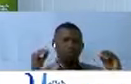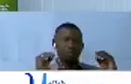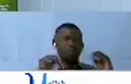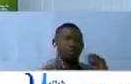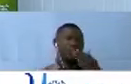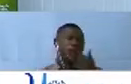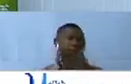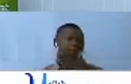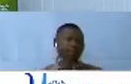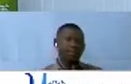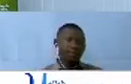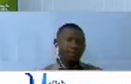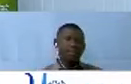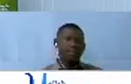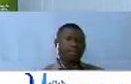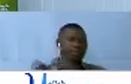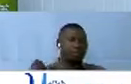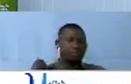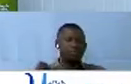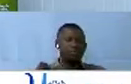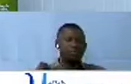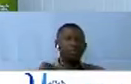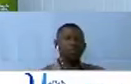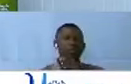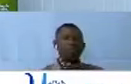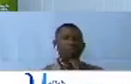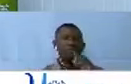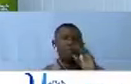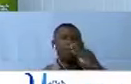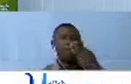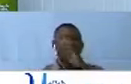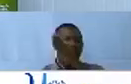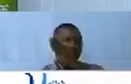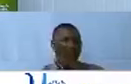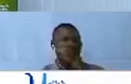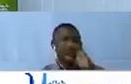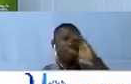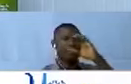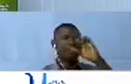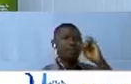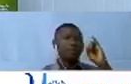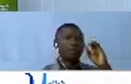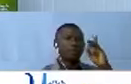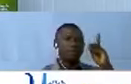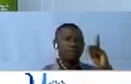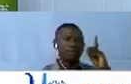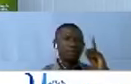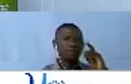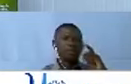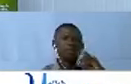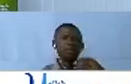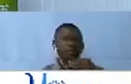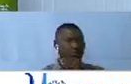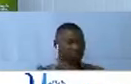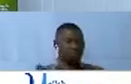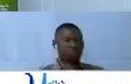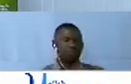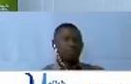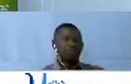Base Police Coordinator. As in charge. Utofana. Kuntel marta utofana kullo police doko la je